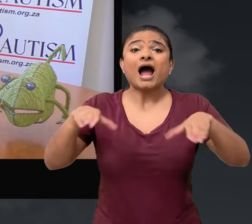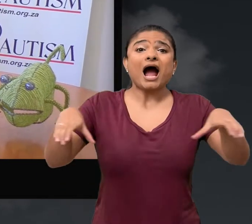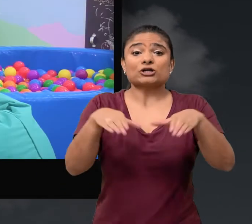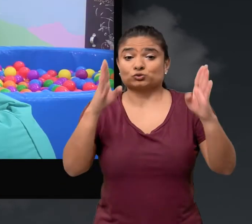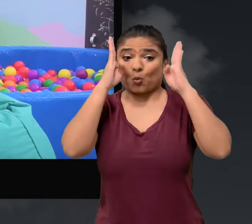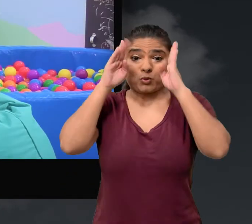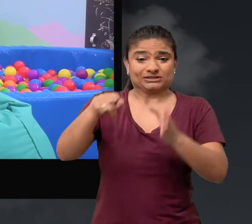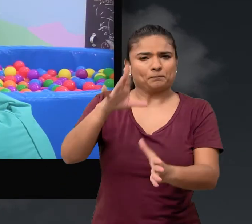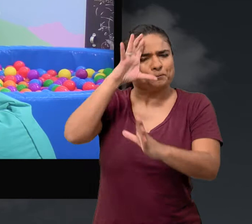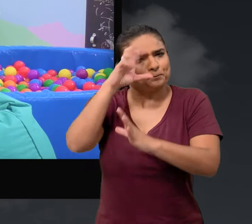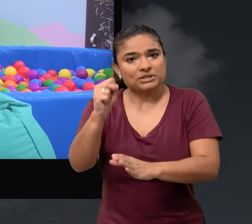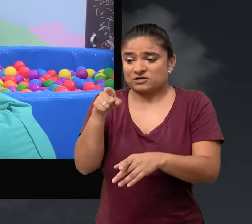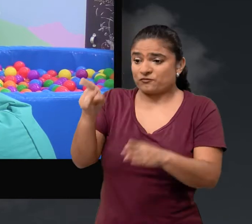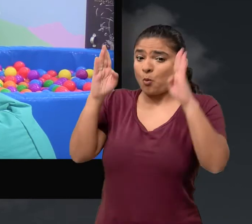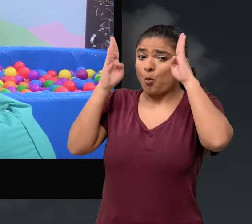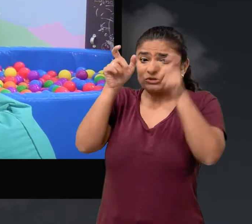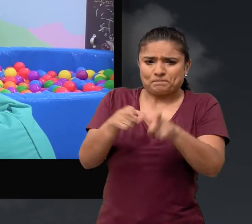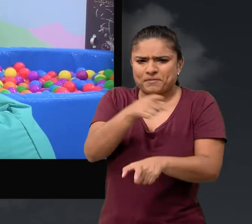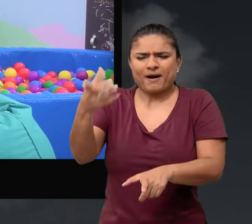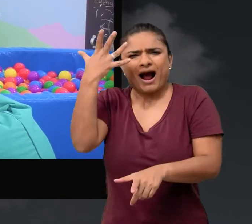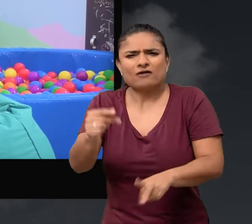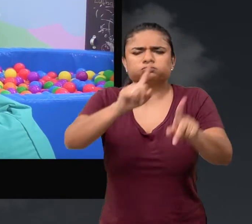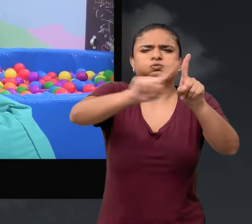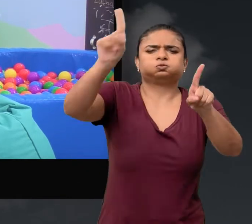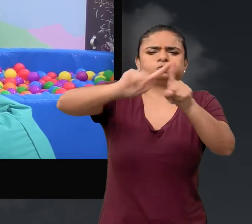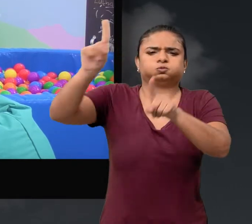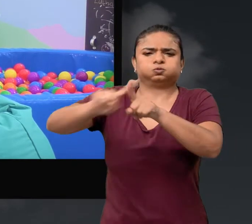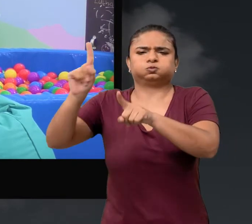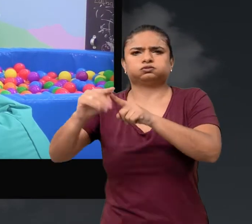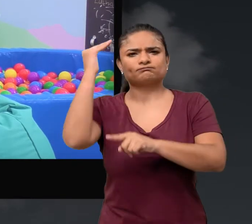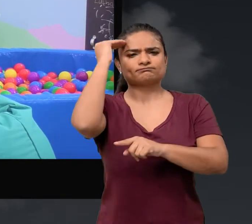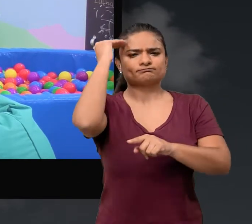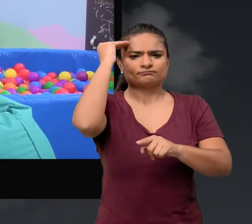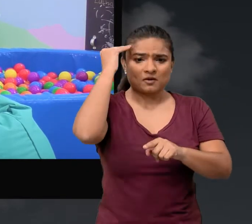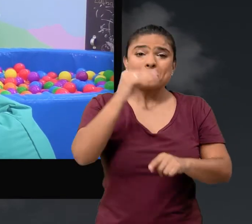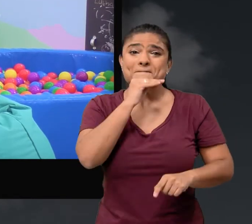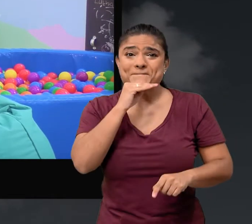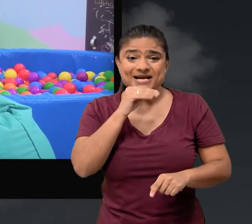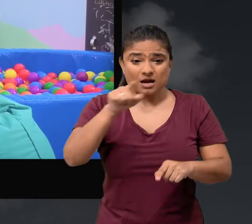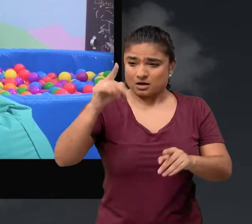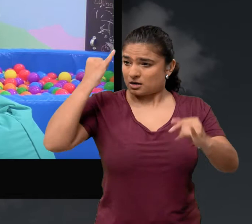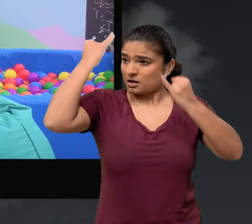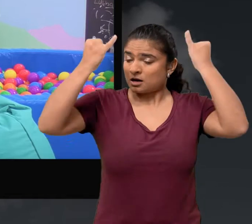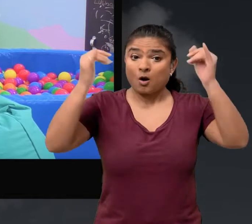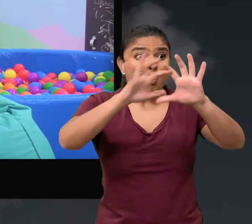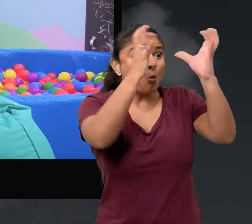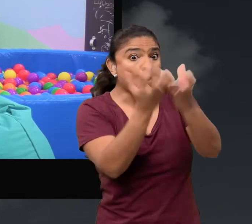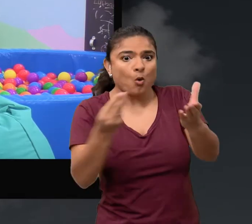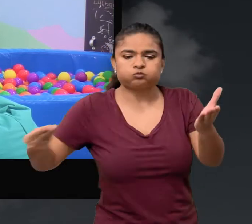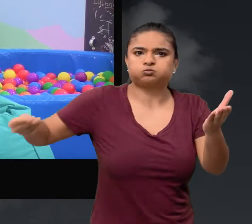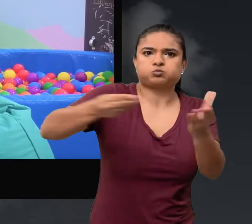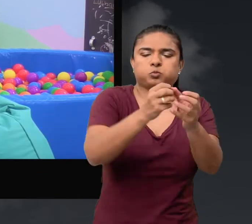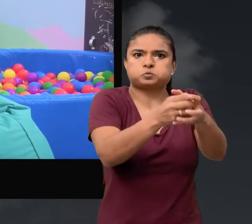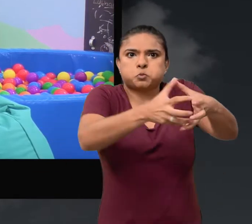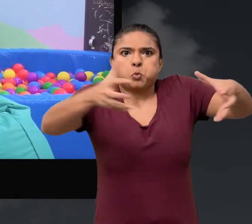At Action in Autism, we believe in autistic people. We believe that they have a different neurology that can contribute fantastically